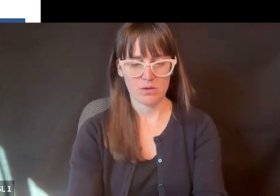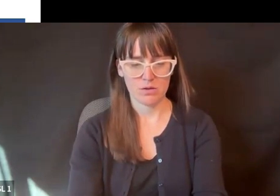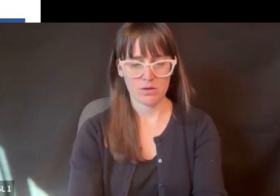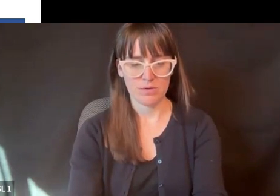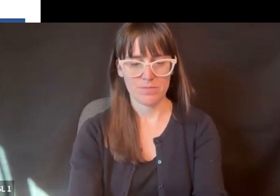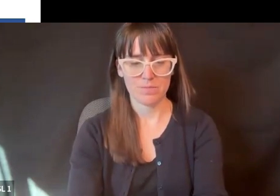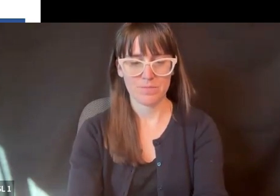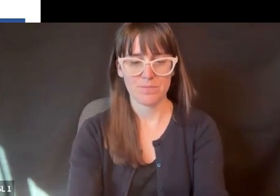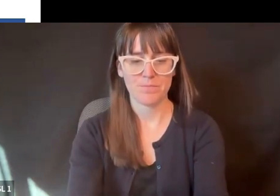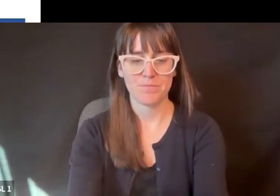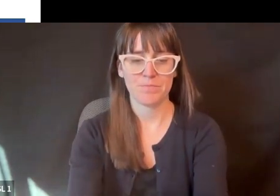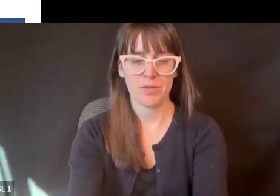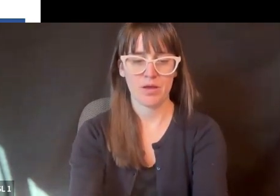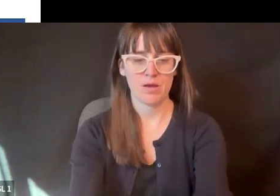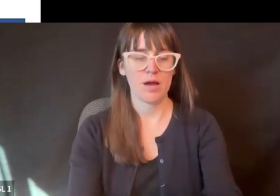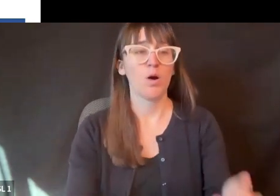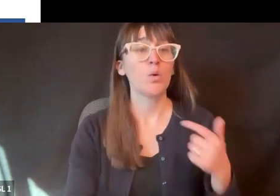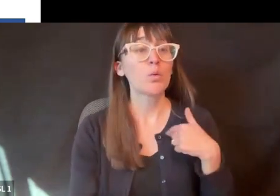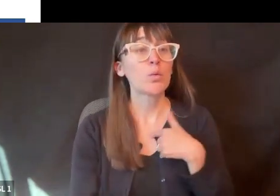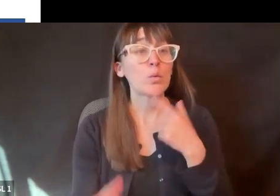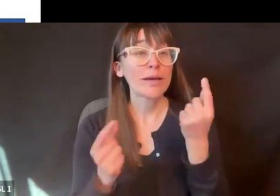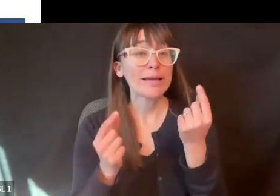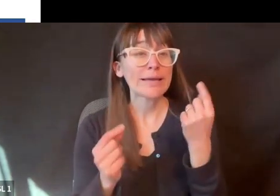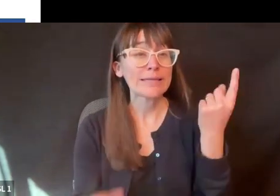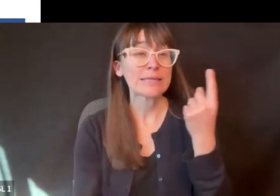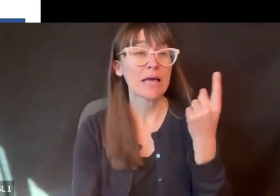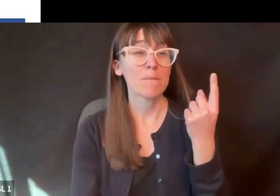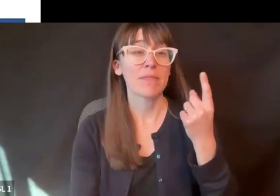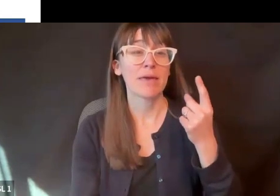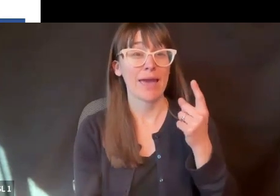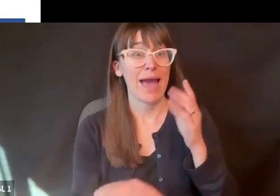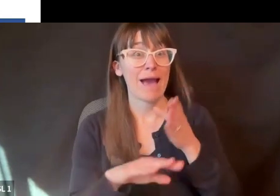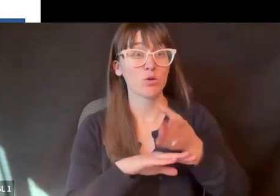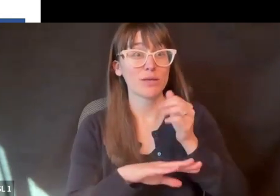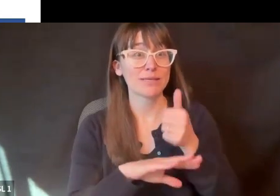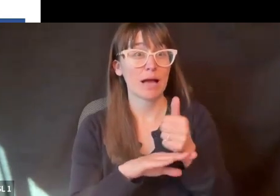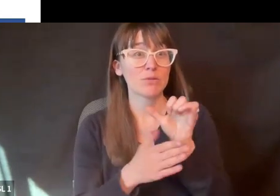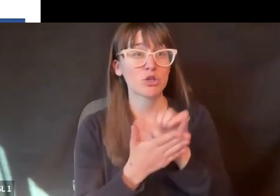the establishment of ADRCs in California, we did something that